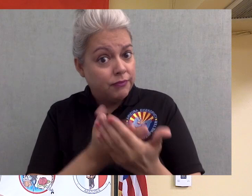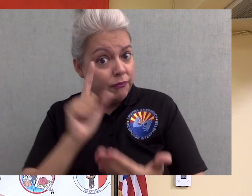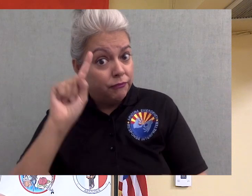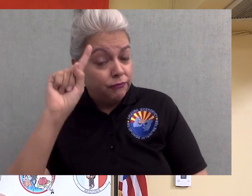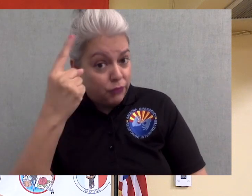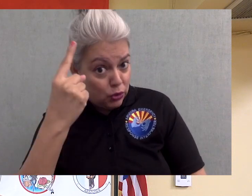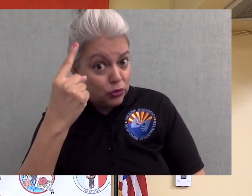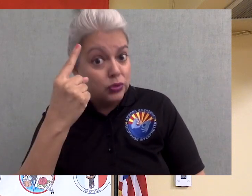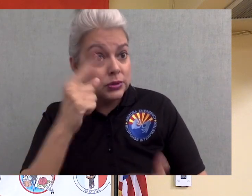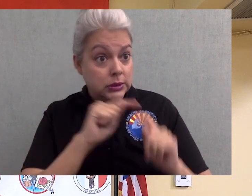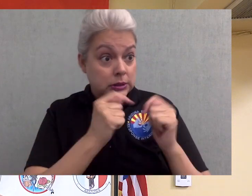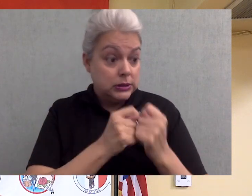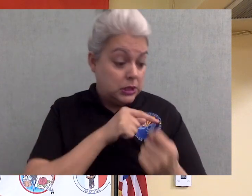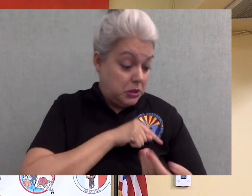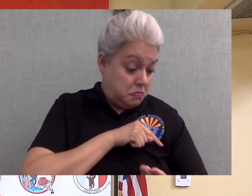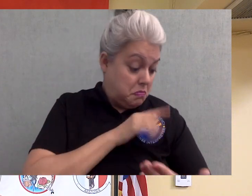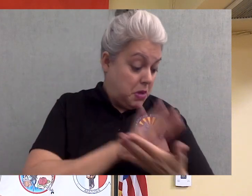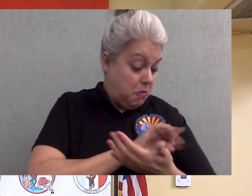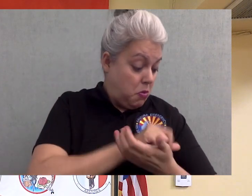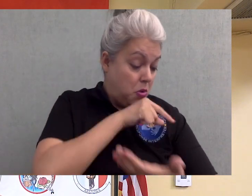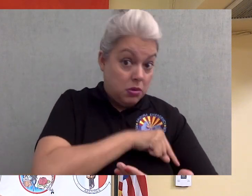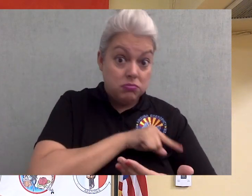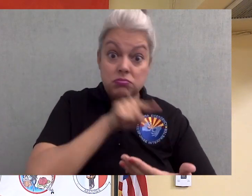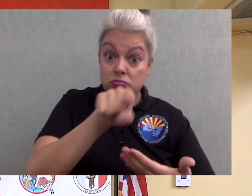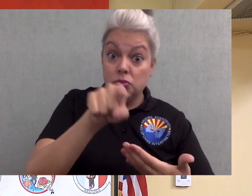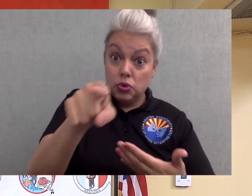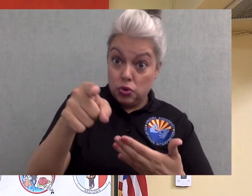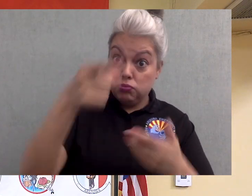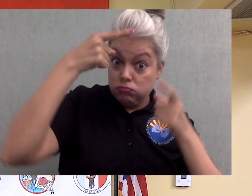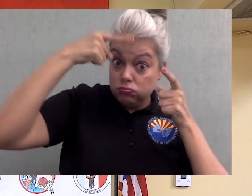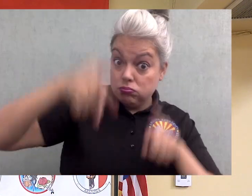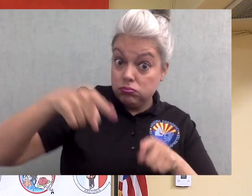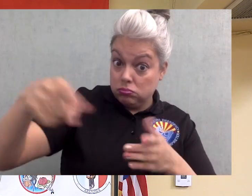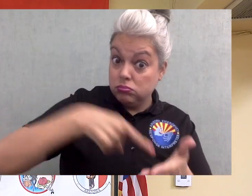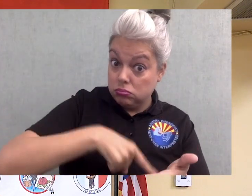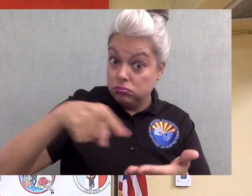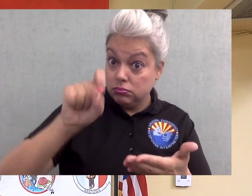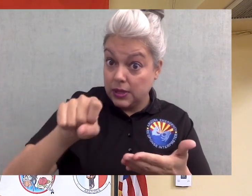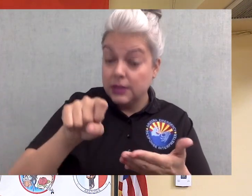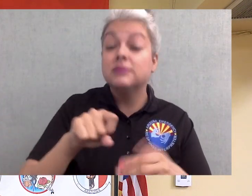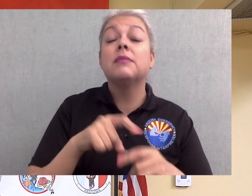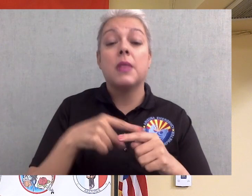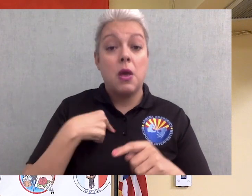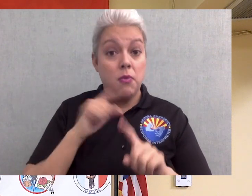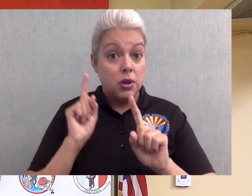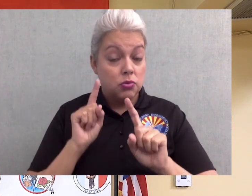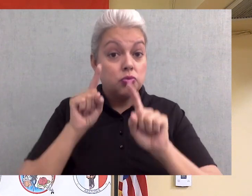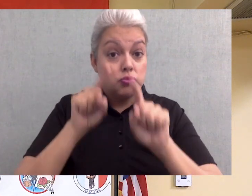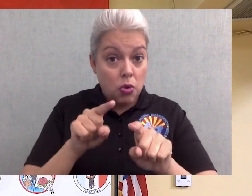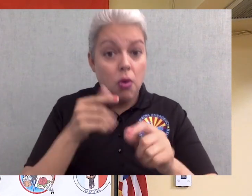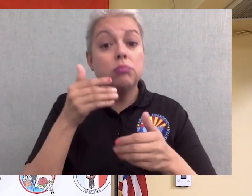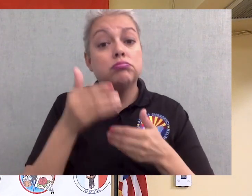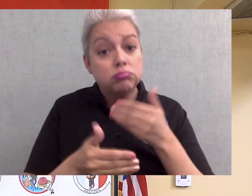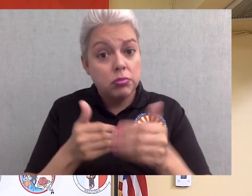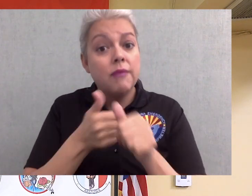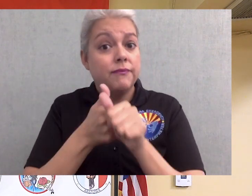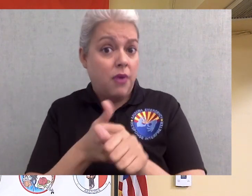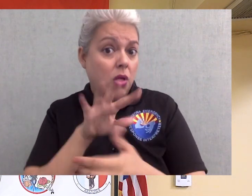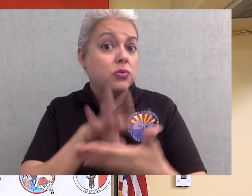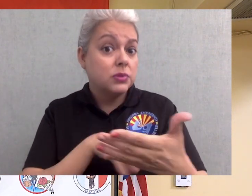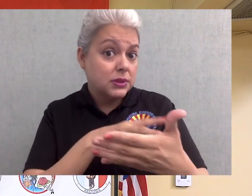and verified by the team to make sure that we can go, and then we'll proceed with the